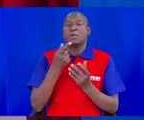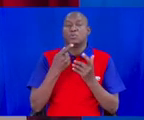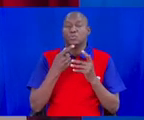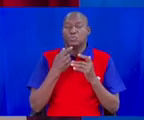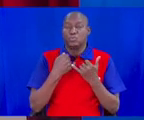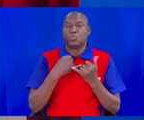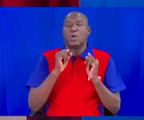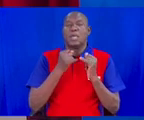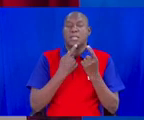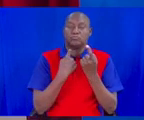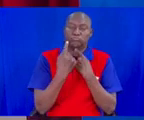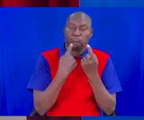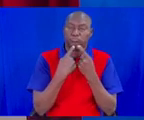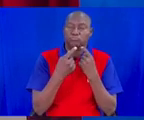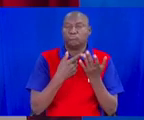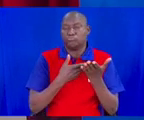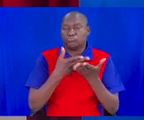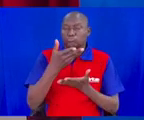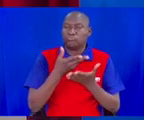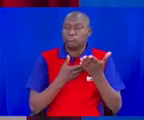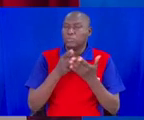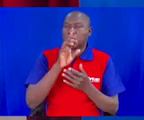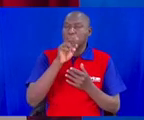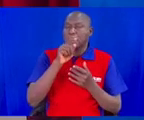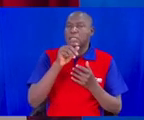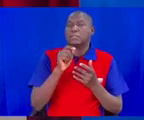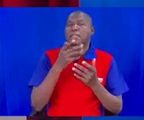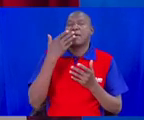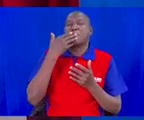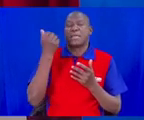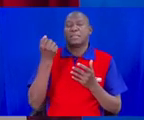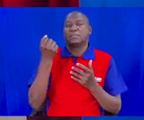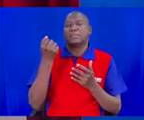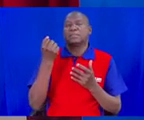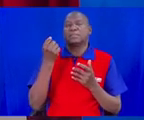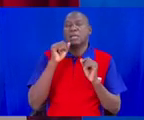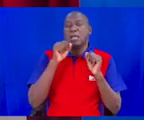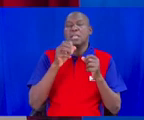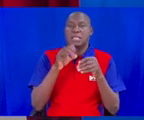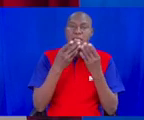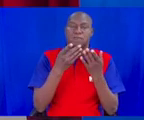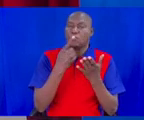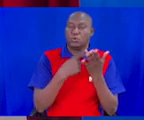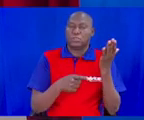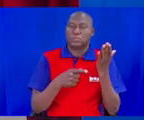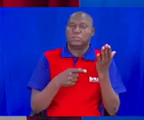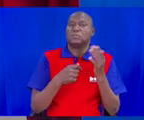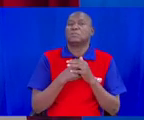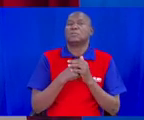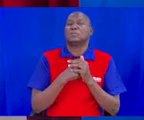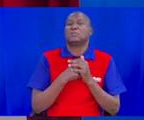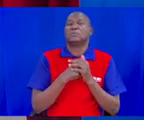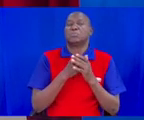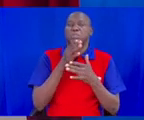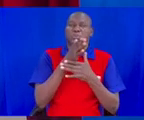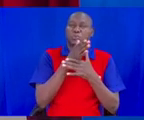rate, the best a bank can give you, both from tier one banks to tier two banks, they'll give you a rate of anywhere